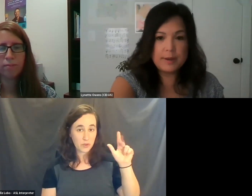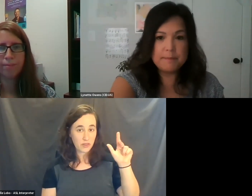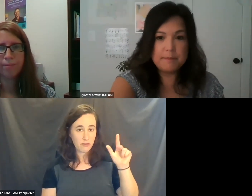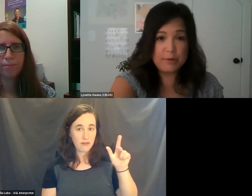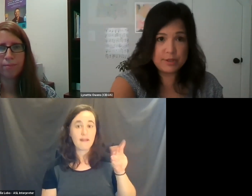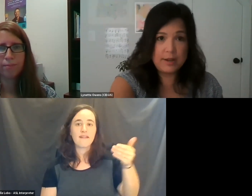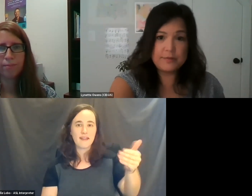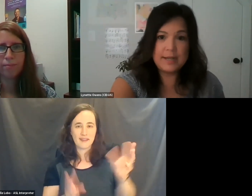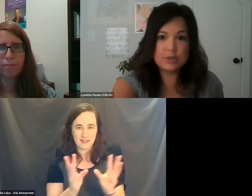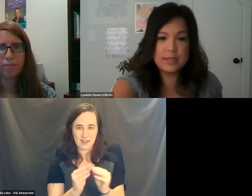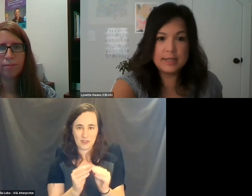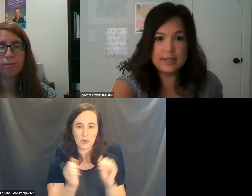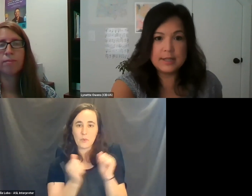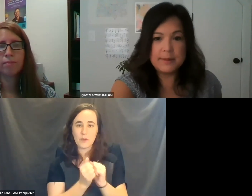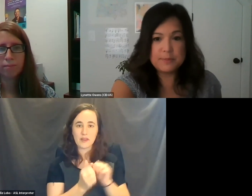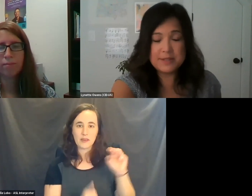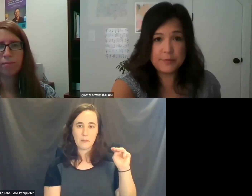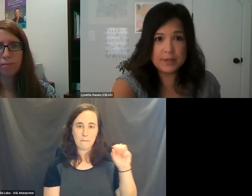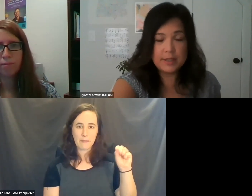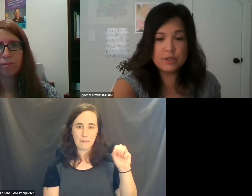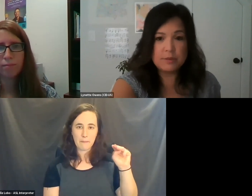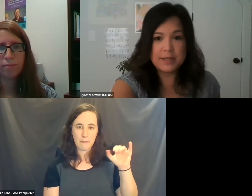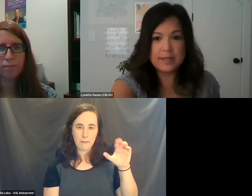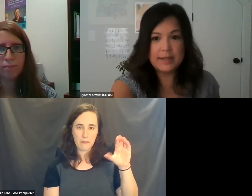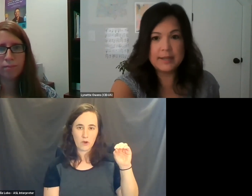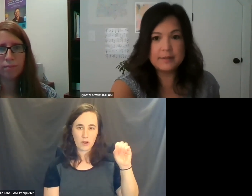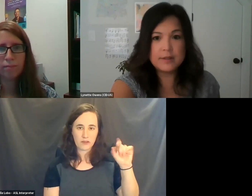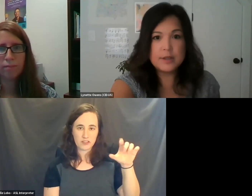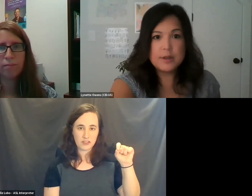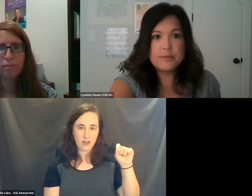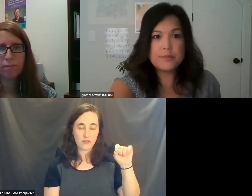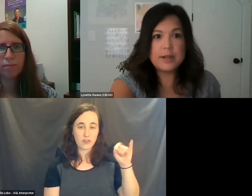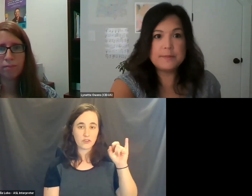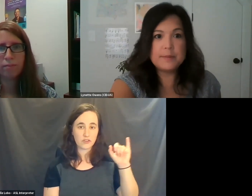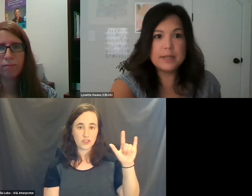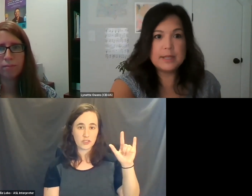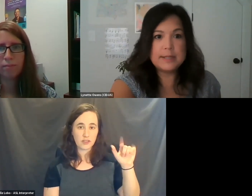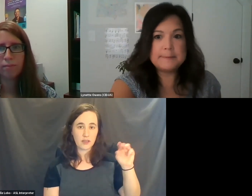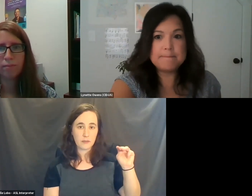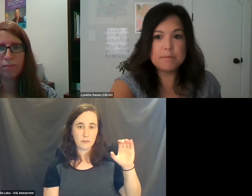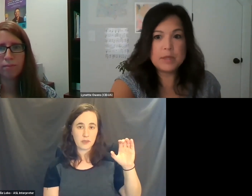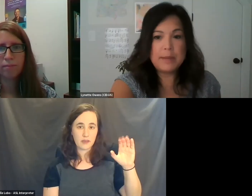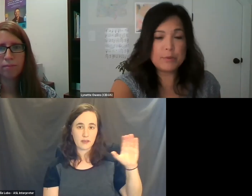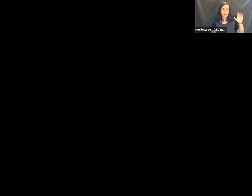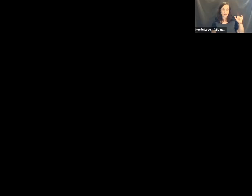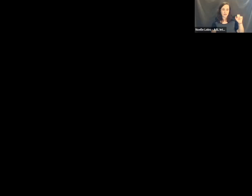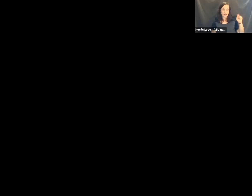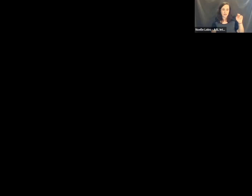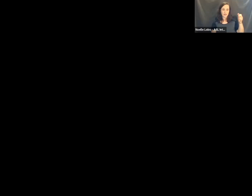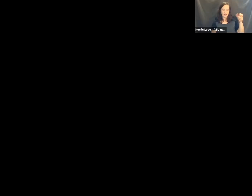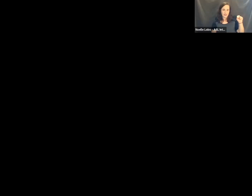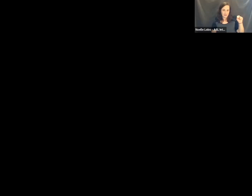with Microsoft, actually, and specifically Jill McClenahan from